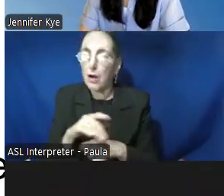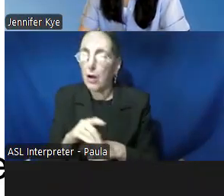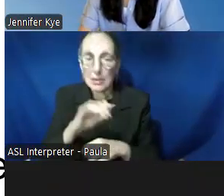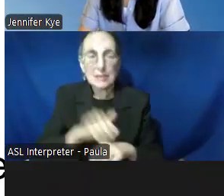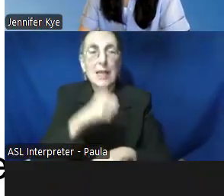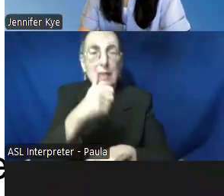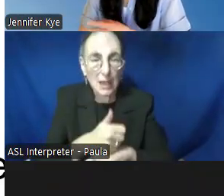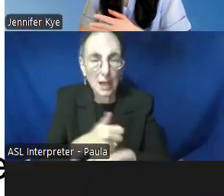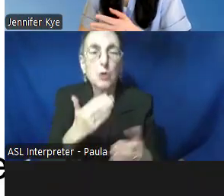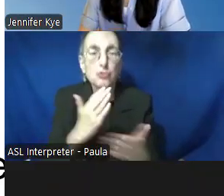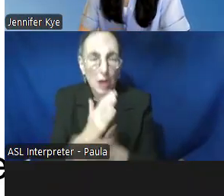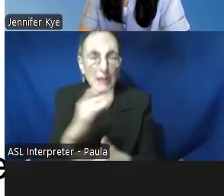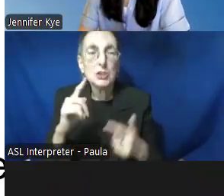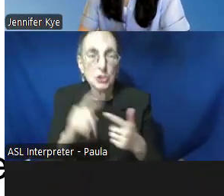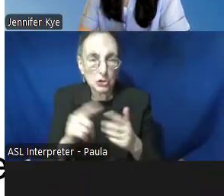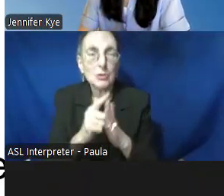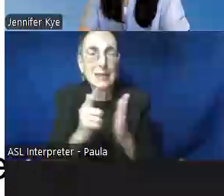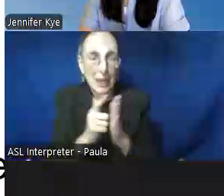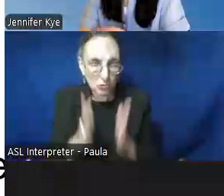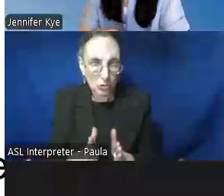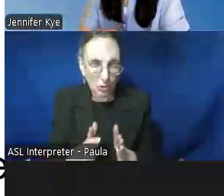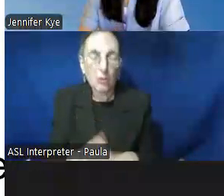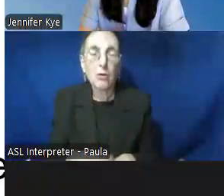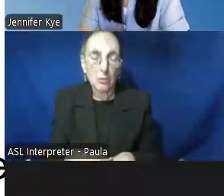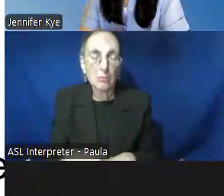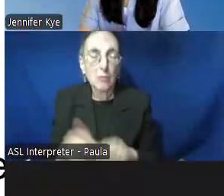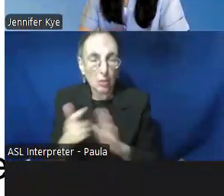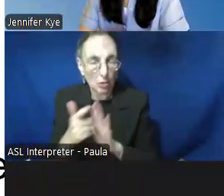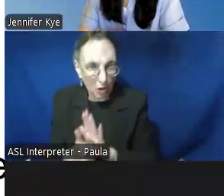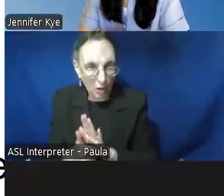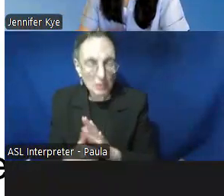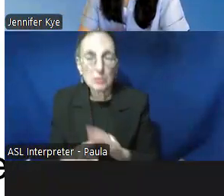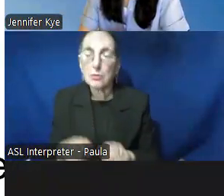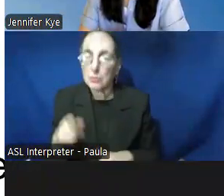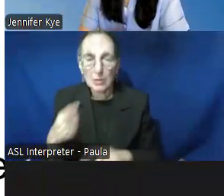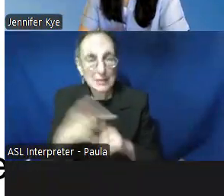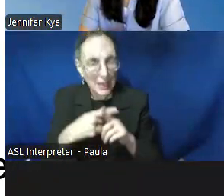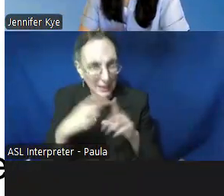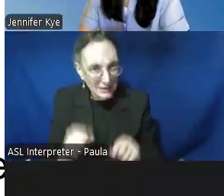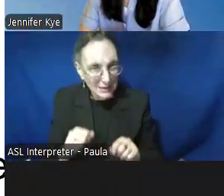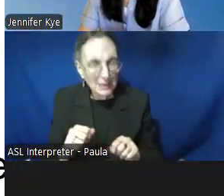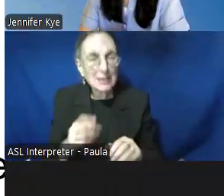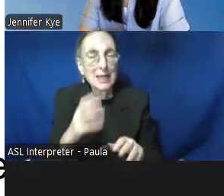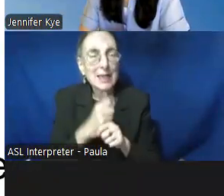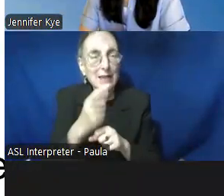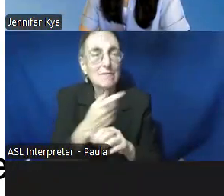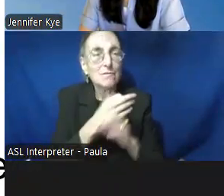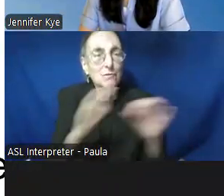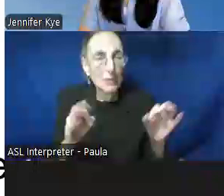legislation where low-income tenants are able to get free legal representation in eviction